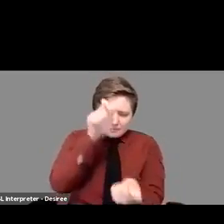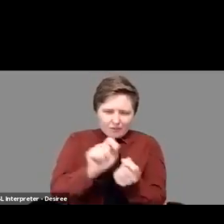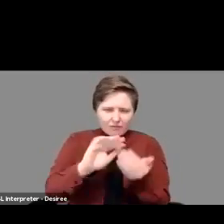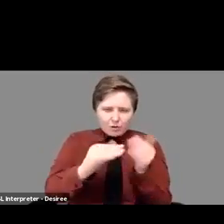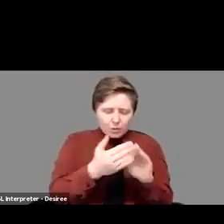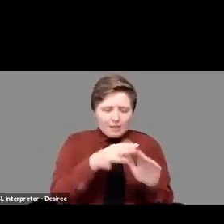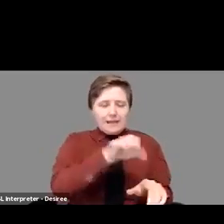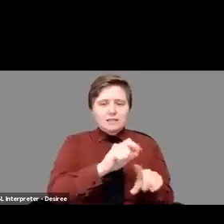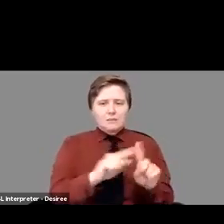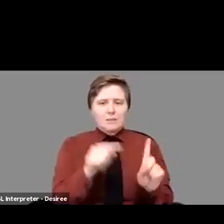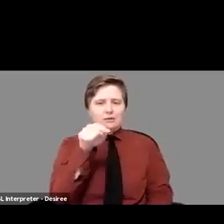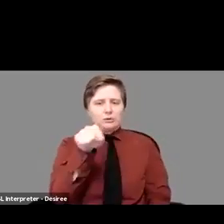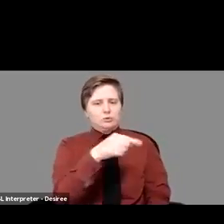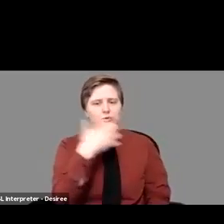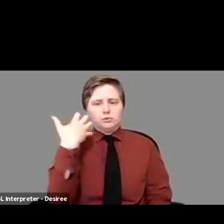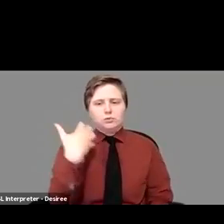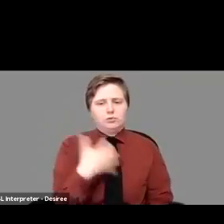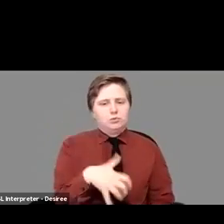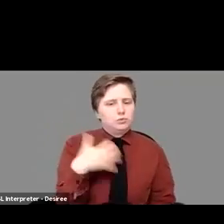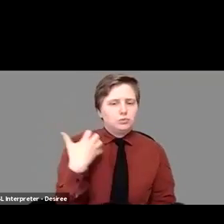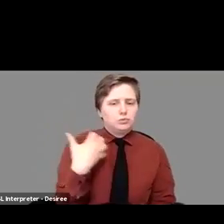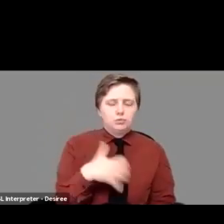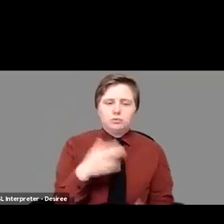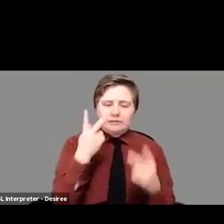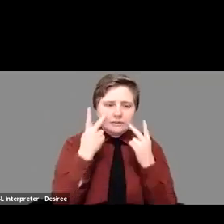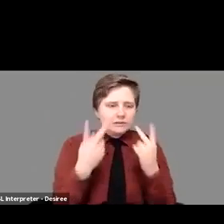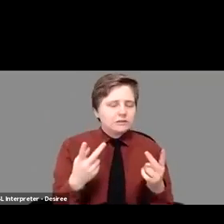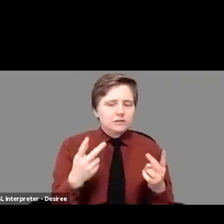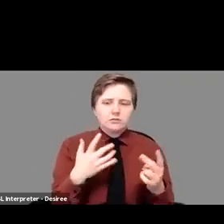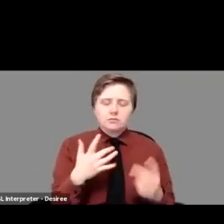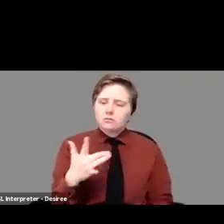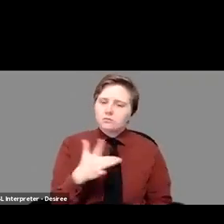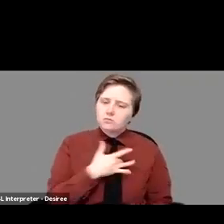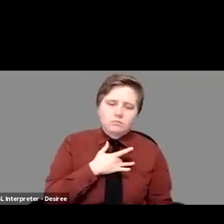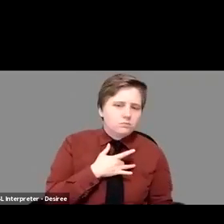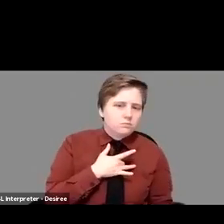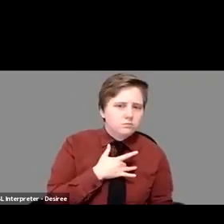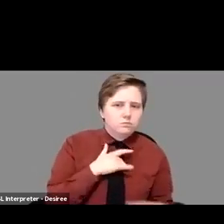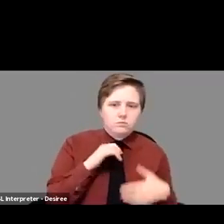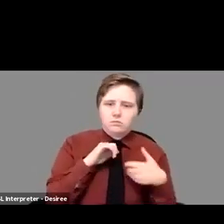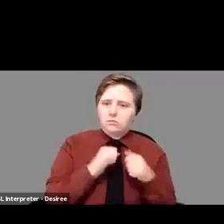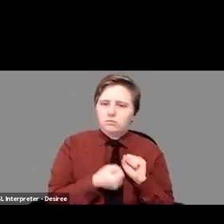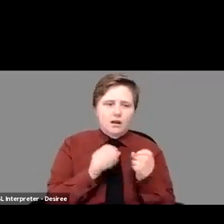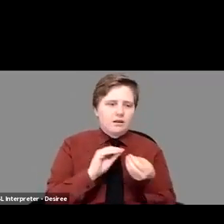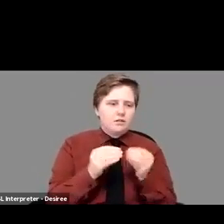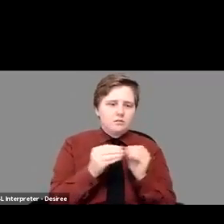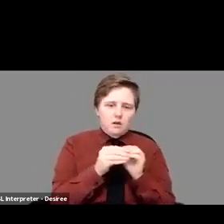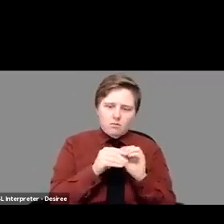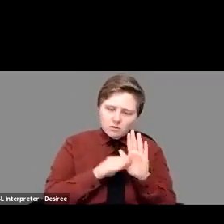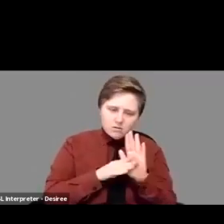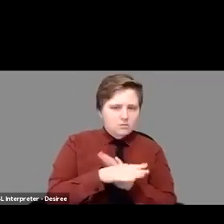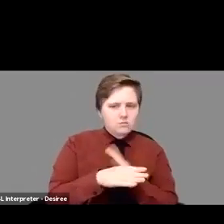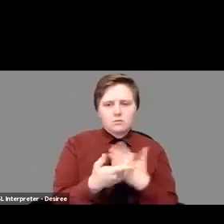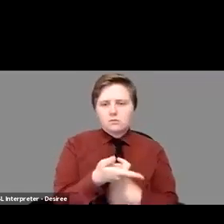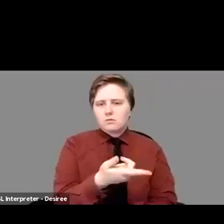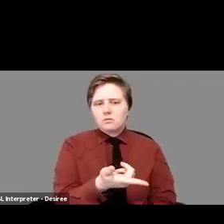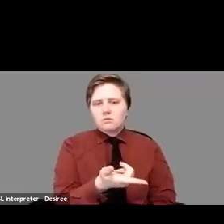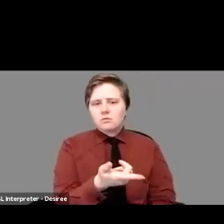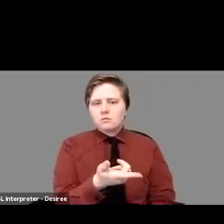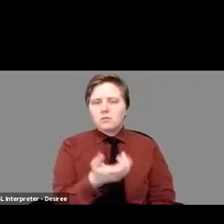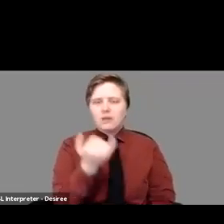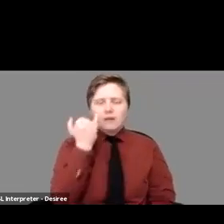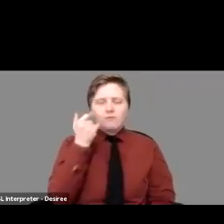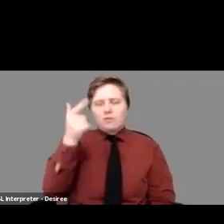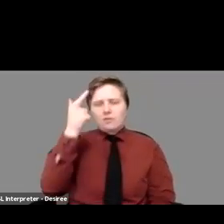community, but a community where we are seeing just some heartbreaking numbers. When you think about